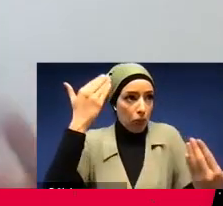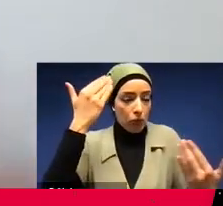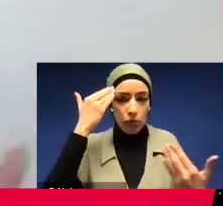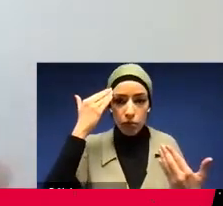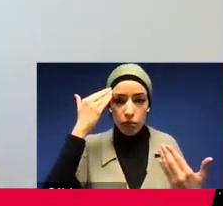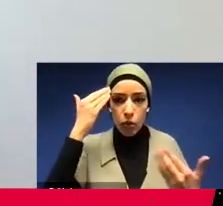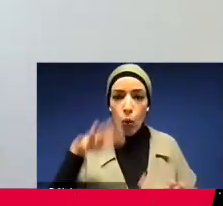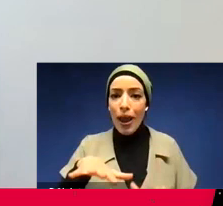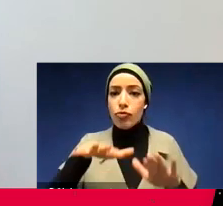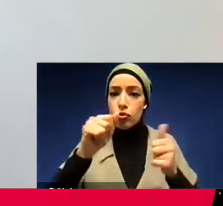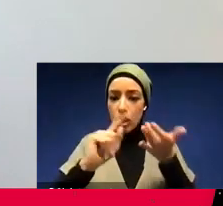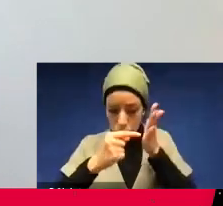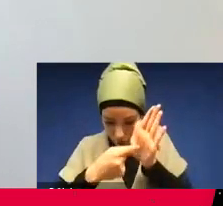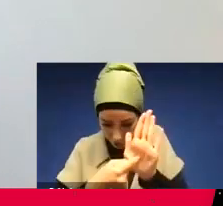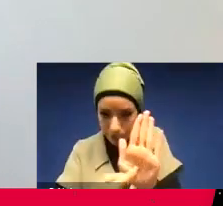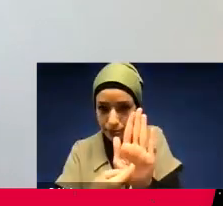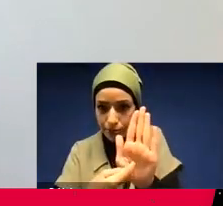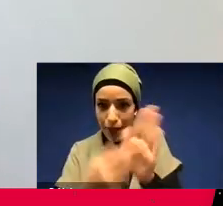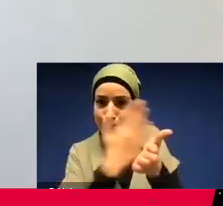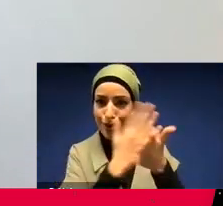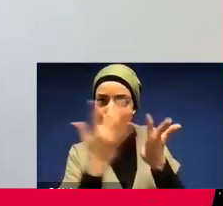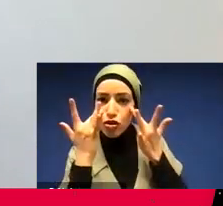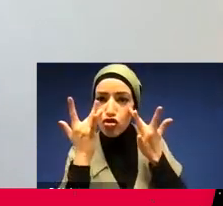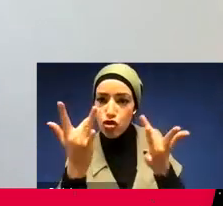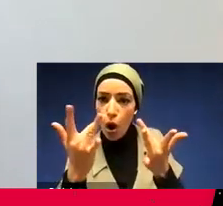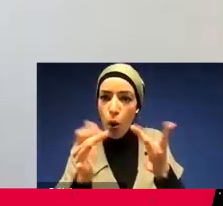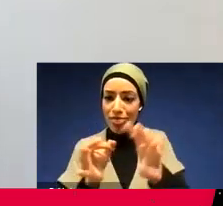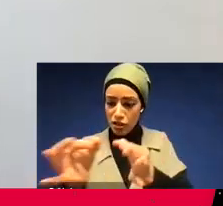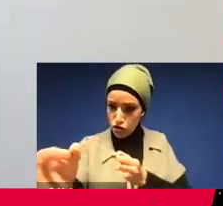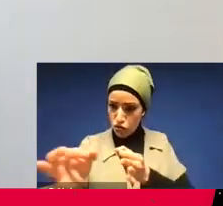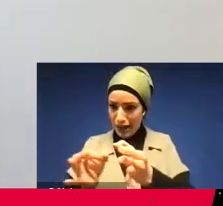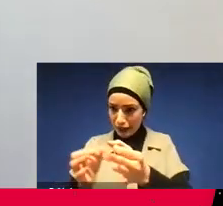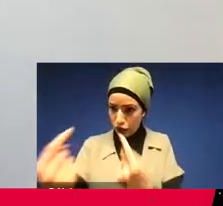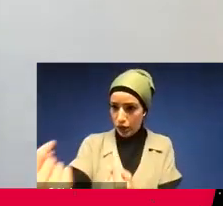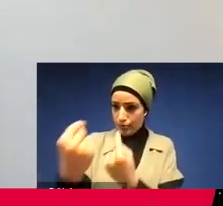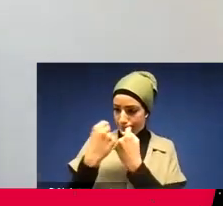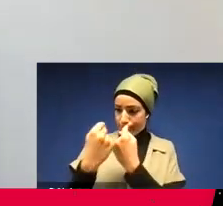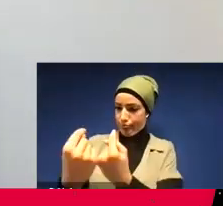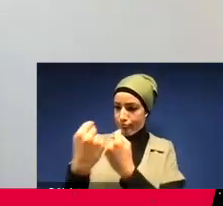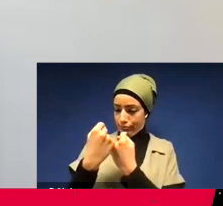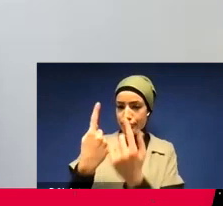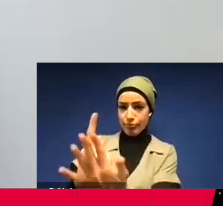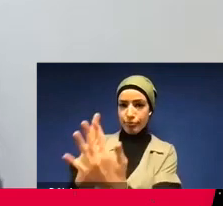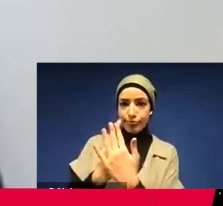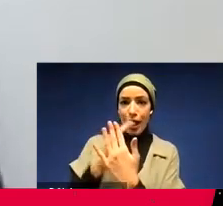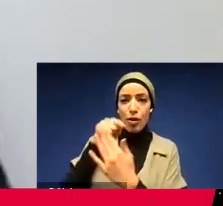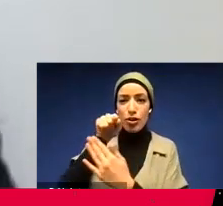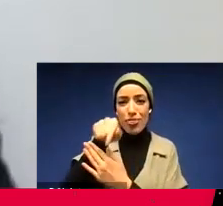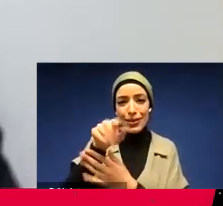start highlighting these tactics that they're using against us, because it's a system. And again, similar to what Adam was